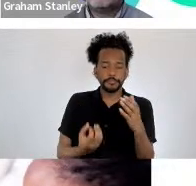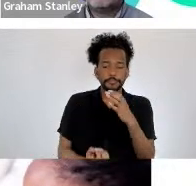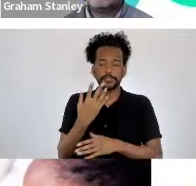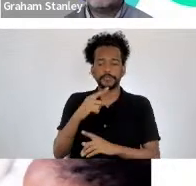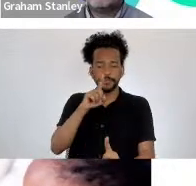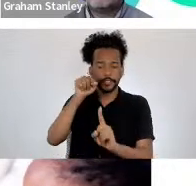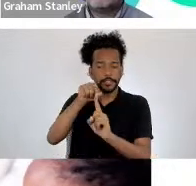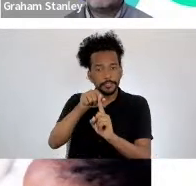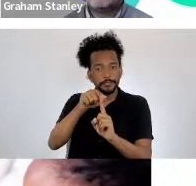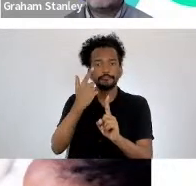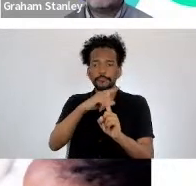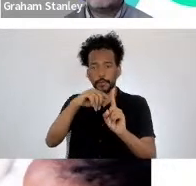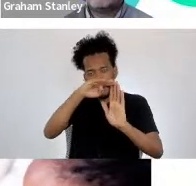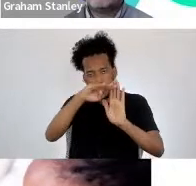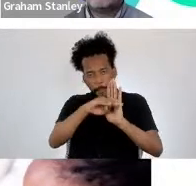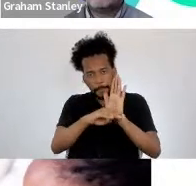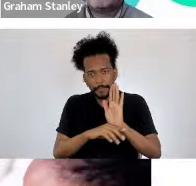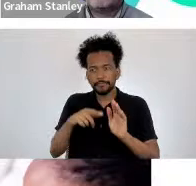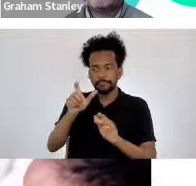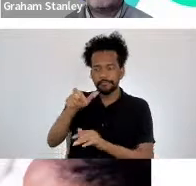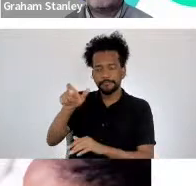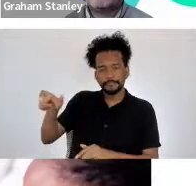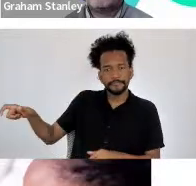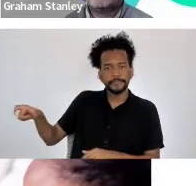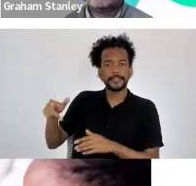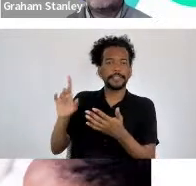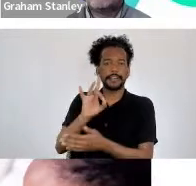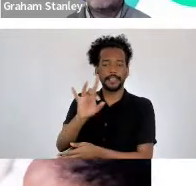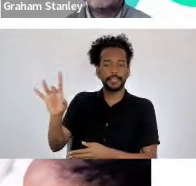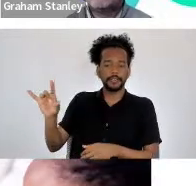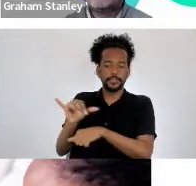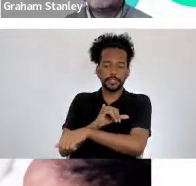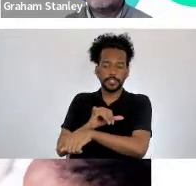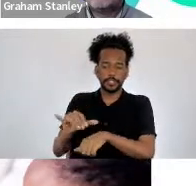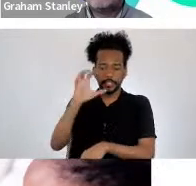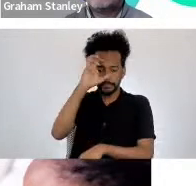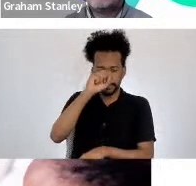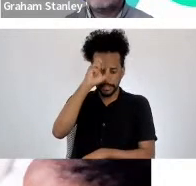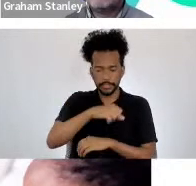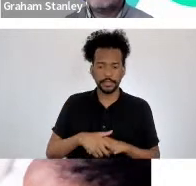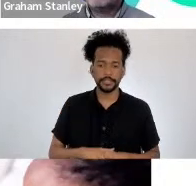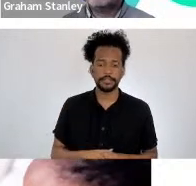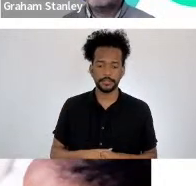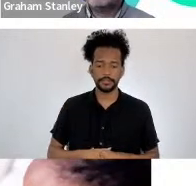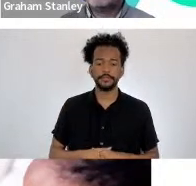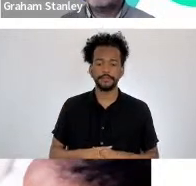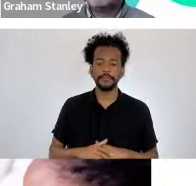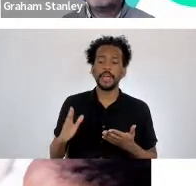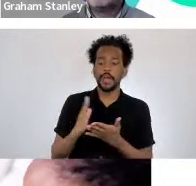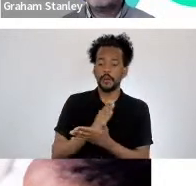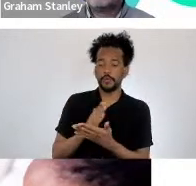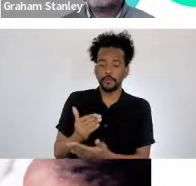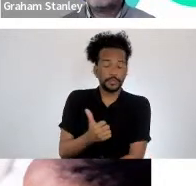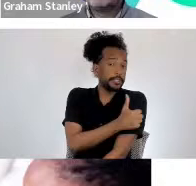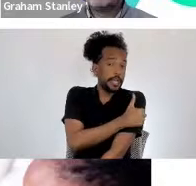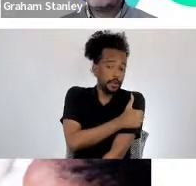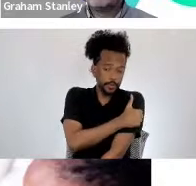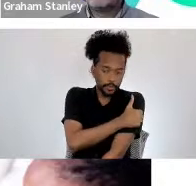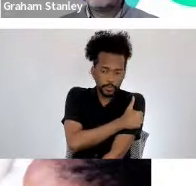of learning strategies. Some of the studies we've reviewed also looked at using AI to reduce